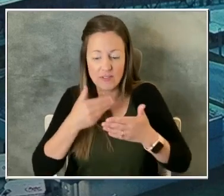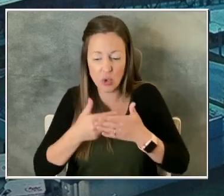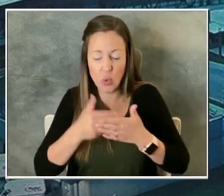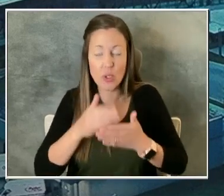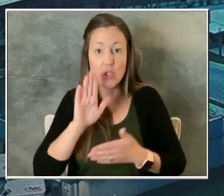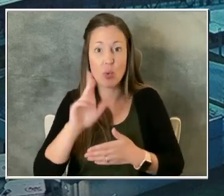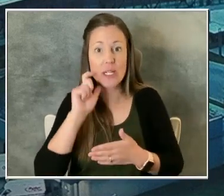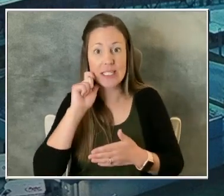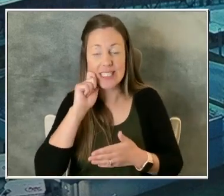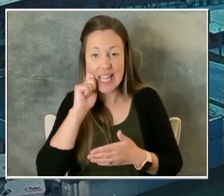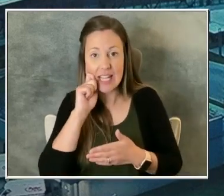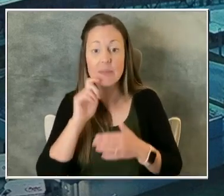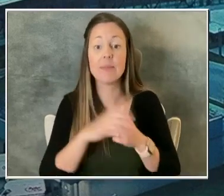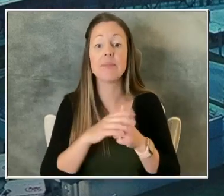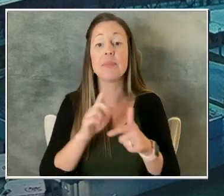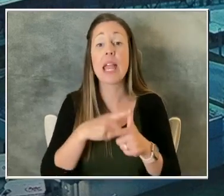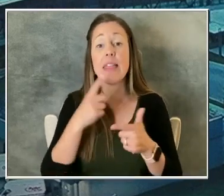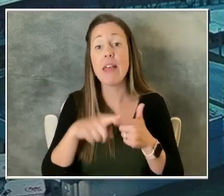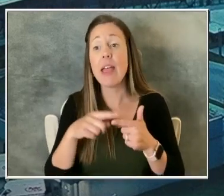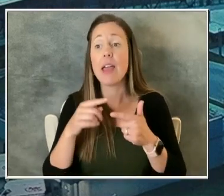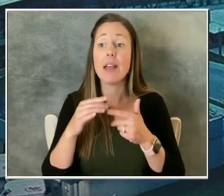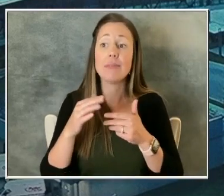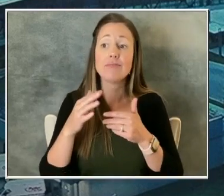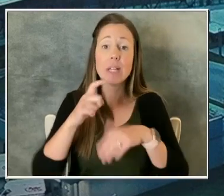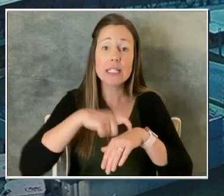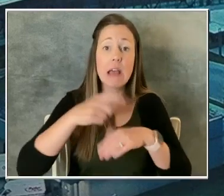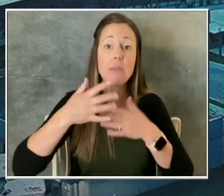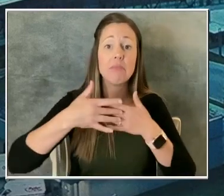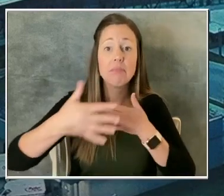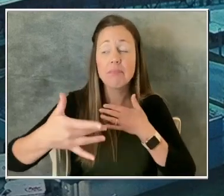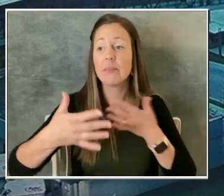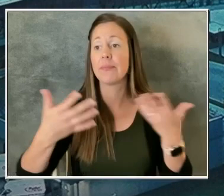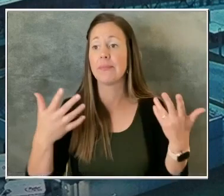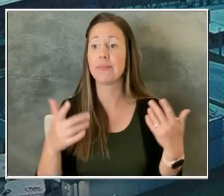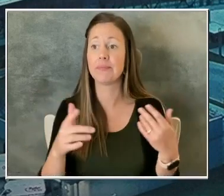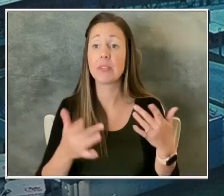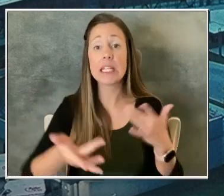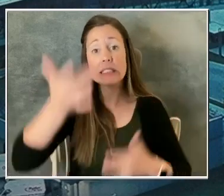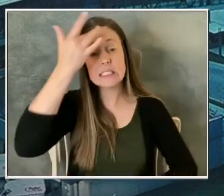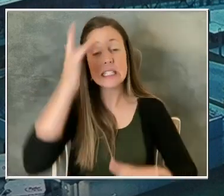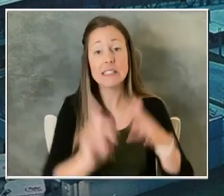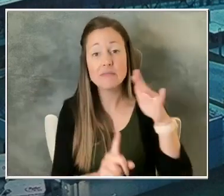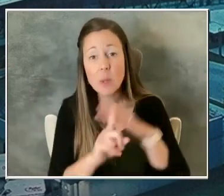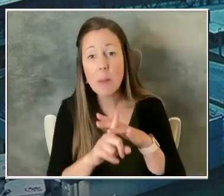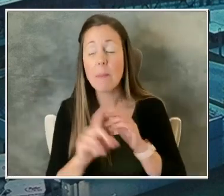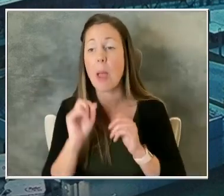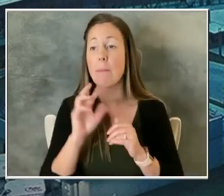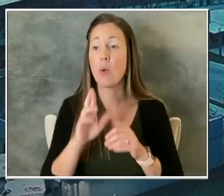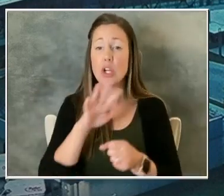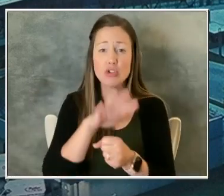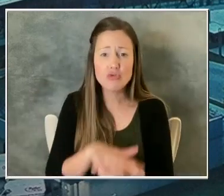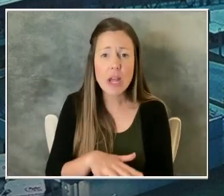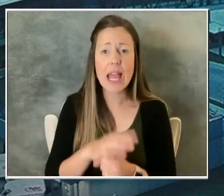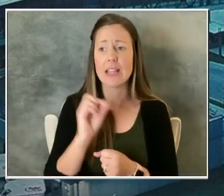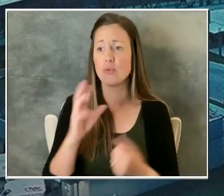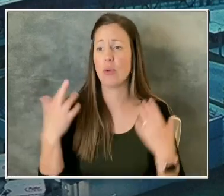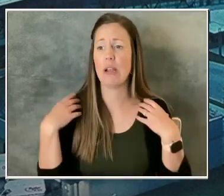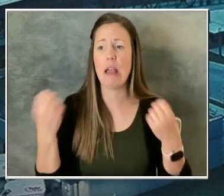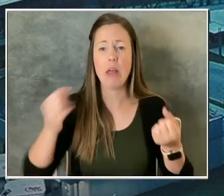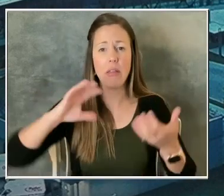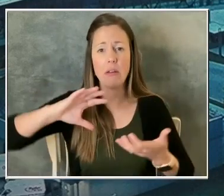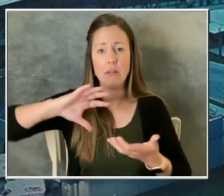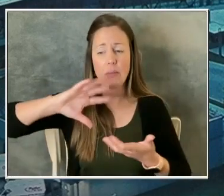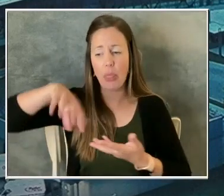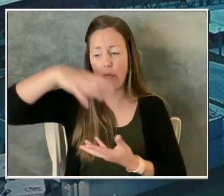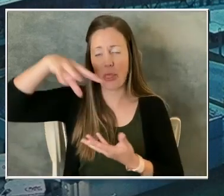when other diseases come along, or you may just have severe stress or some other challenge to your body's health, then